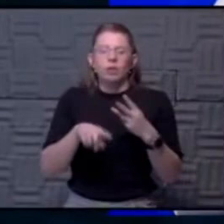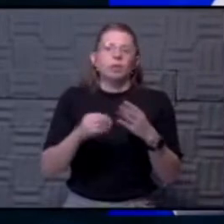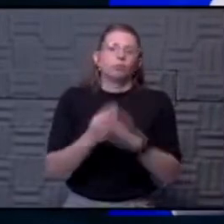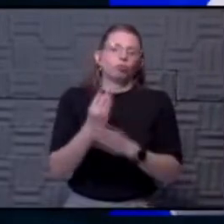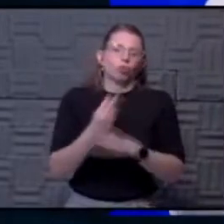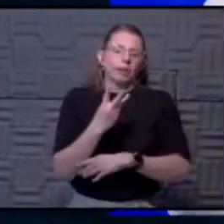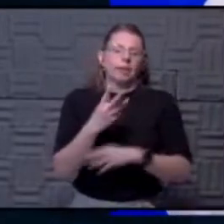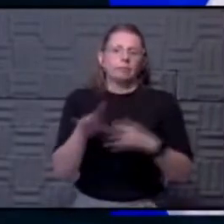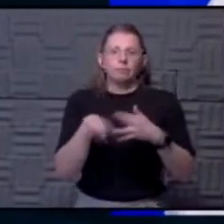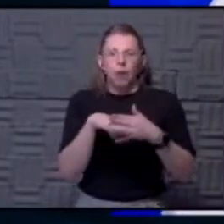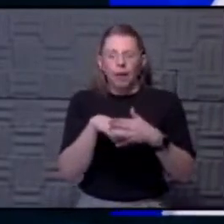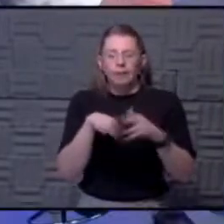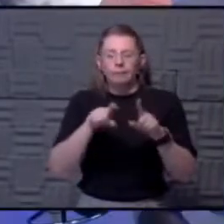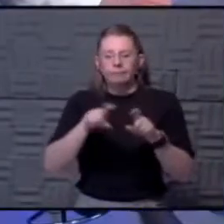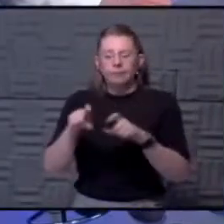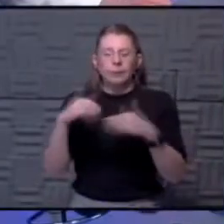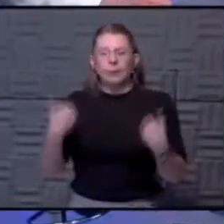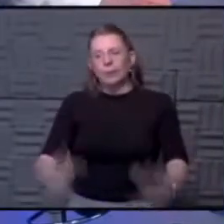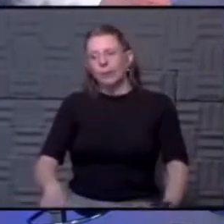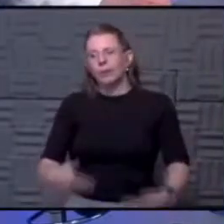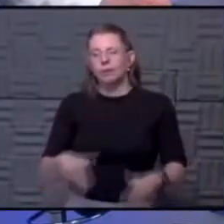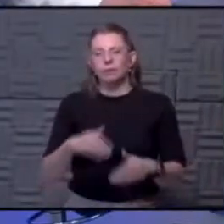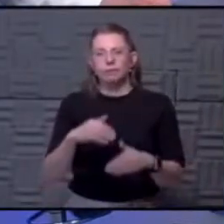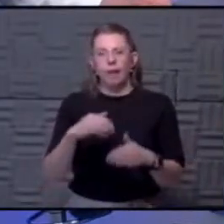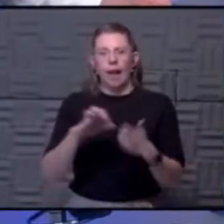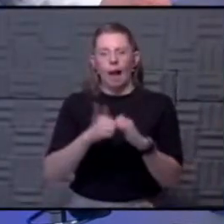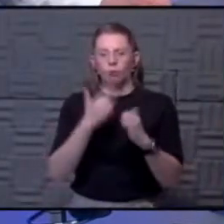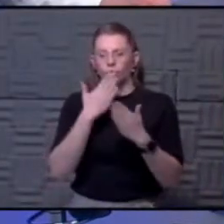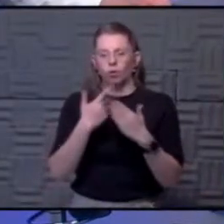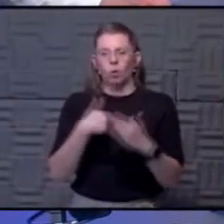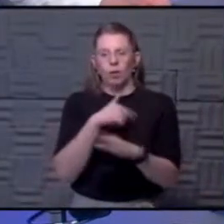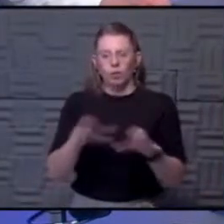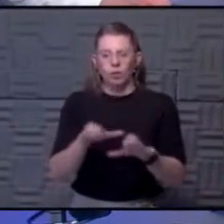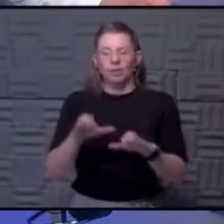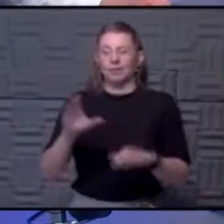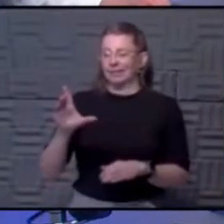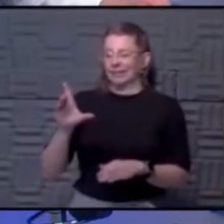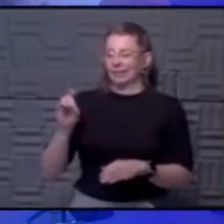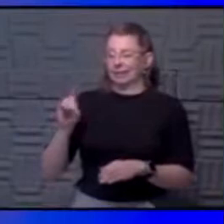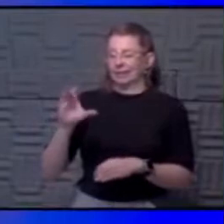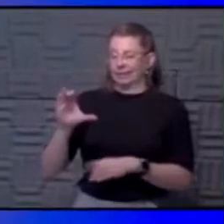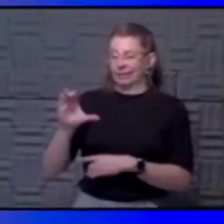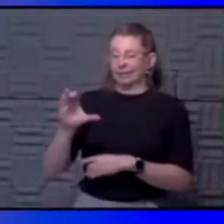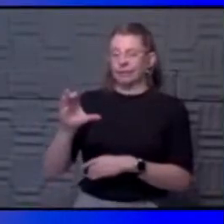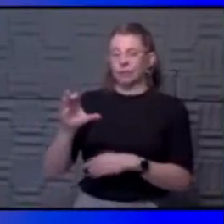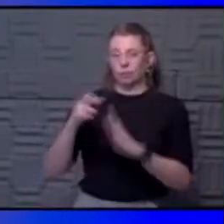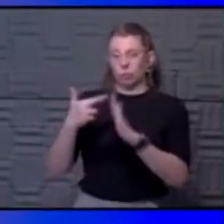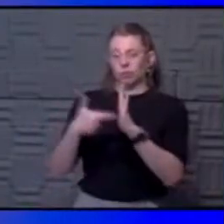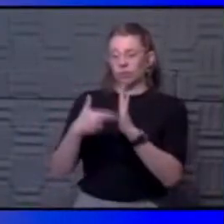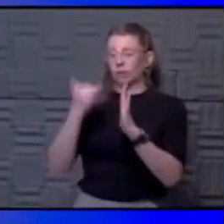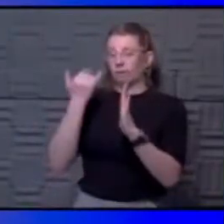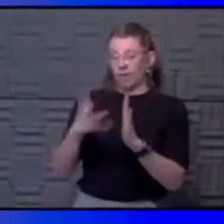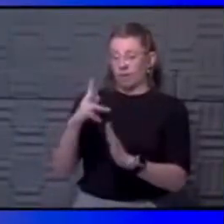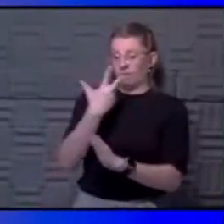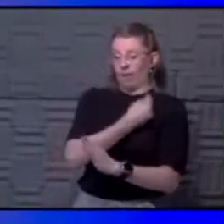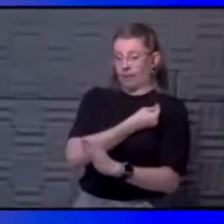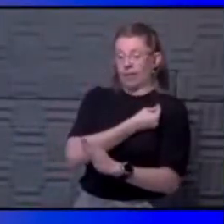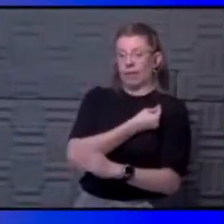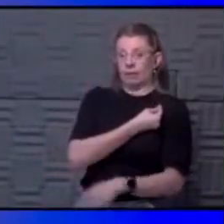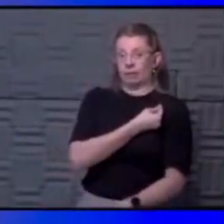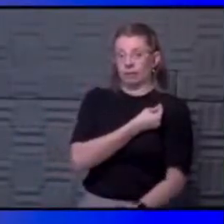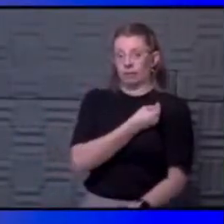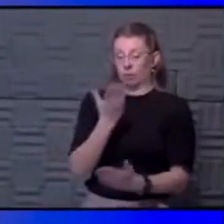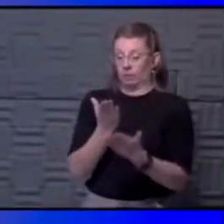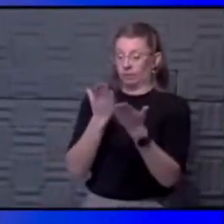about how good we really are. Yeah, and it's interesting, there's been a lot of talk today about CDC guidelines saying that even if you've been vaccinated,